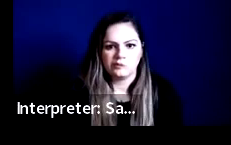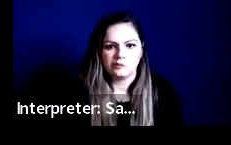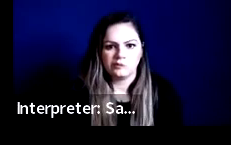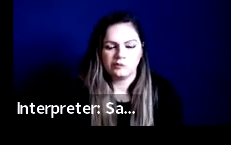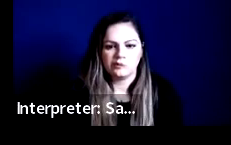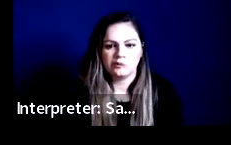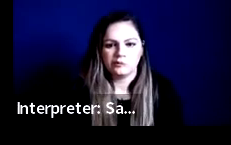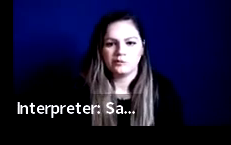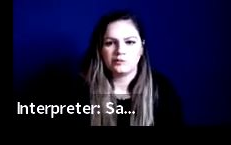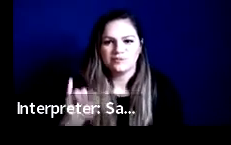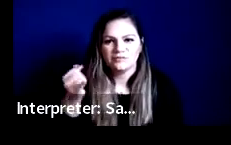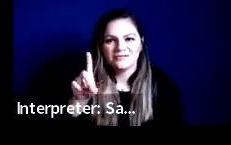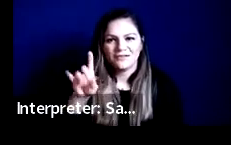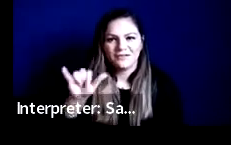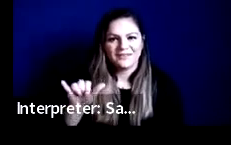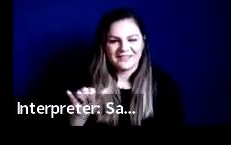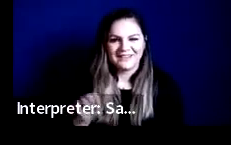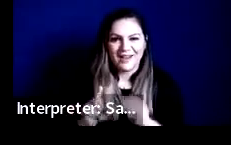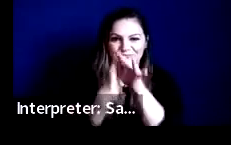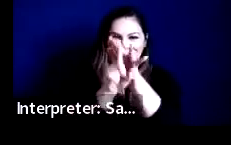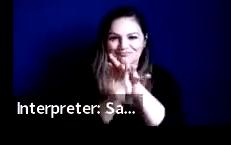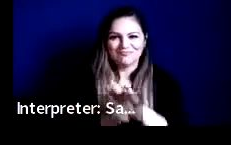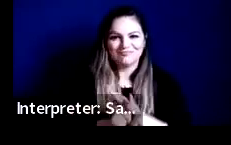Great, we see those answers rolling in.